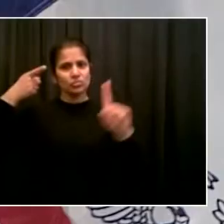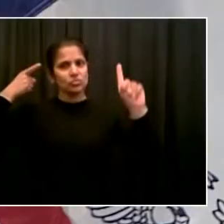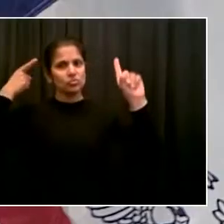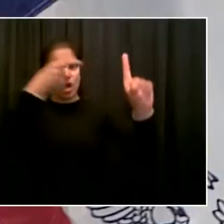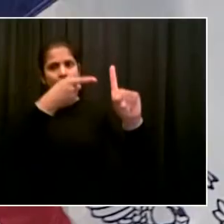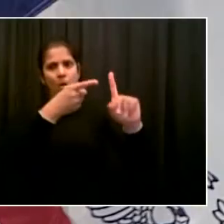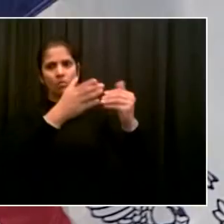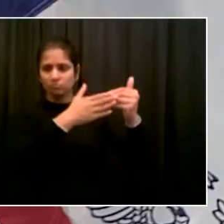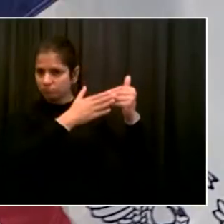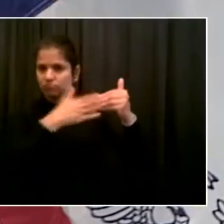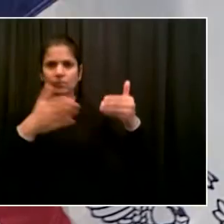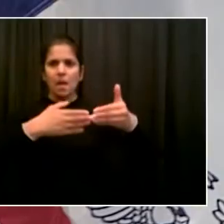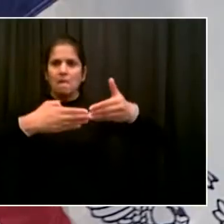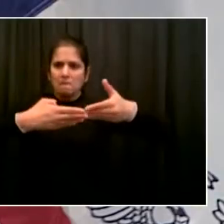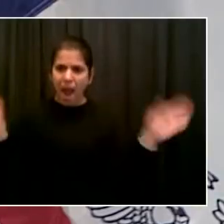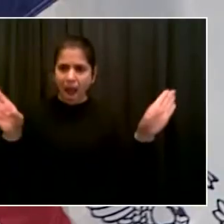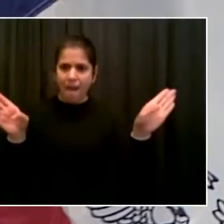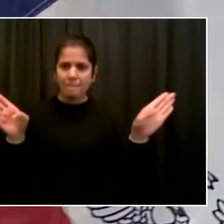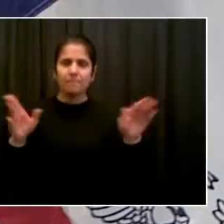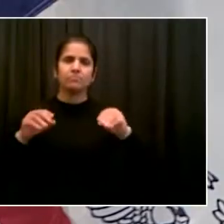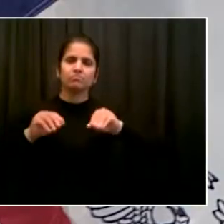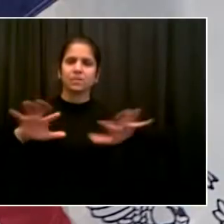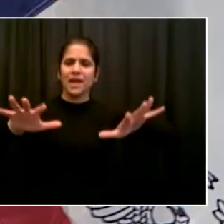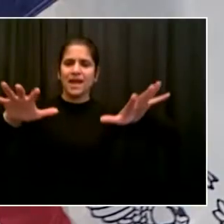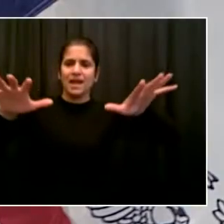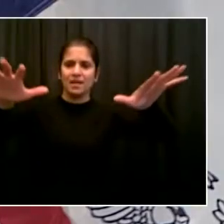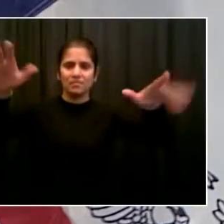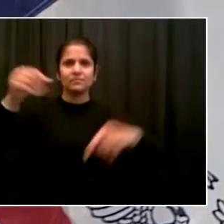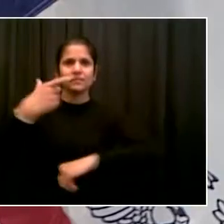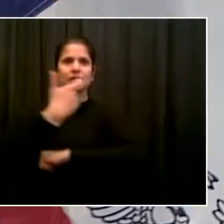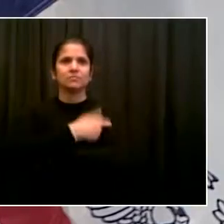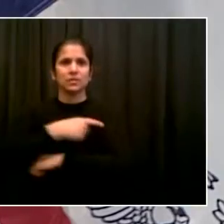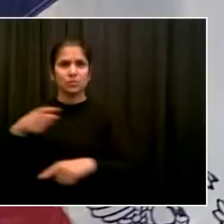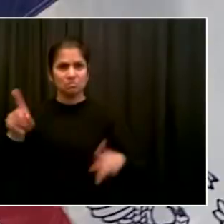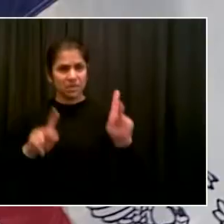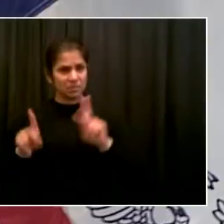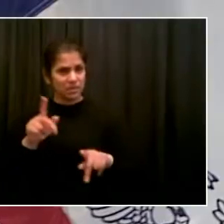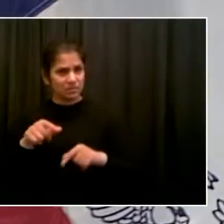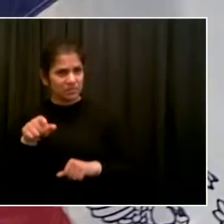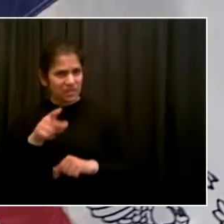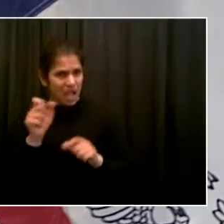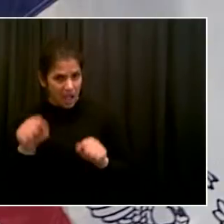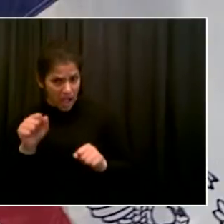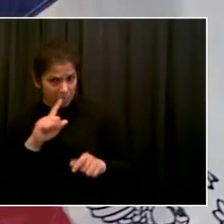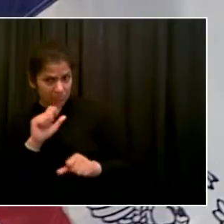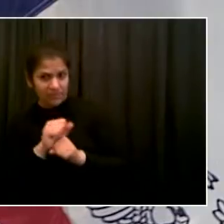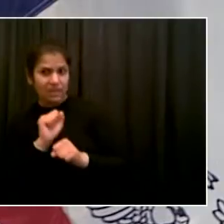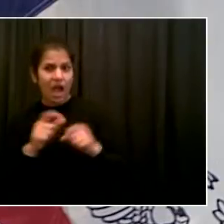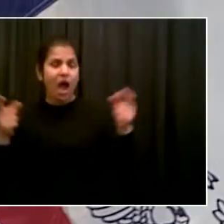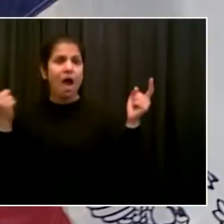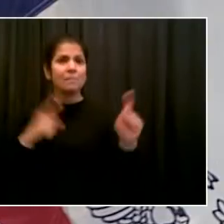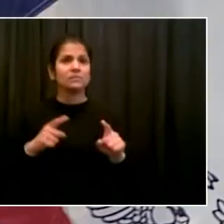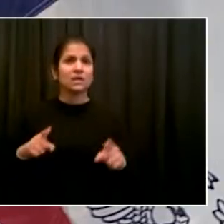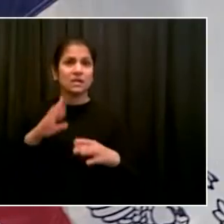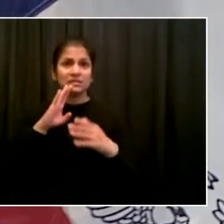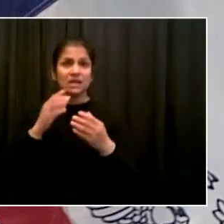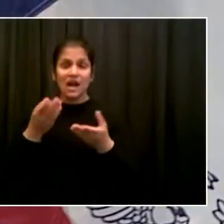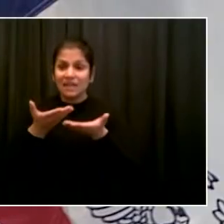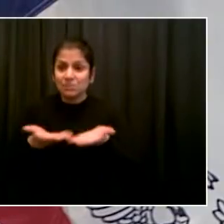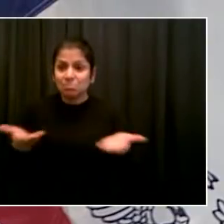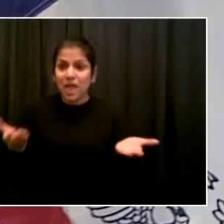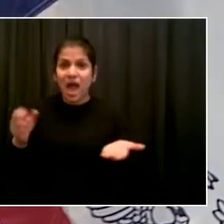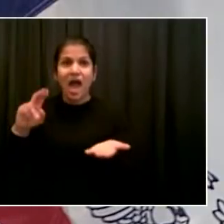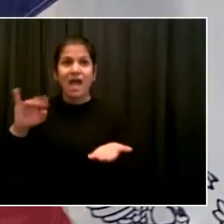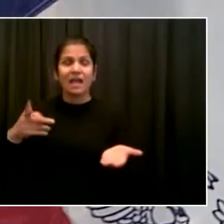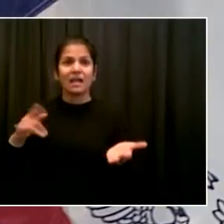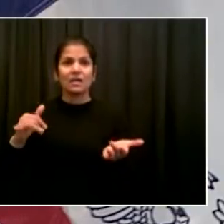earlier in the week. How do you make that happen in terms of supply versus eligibility, and could it even happen